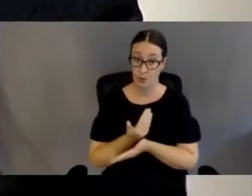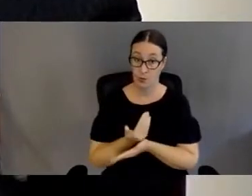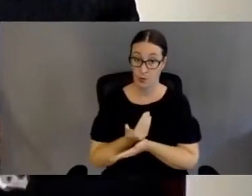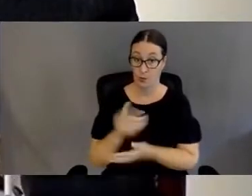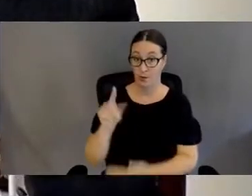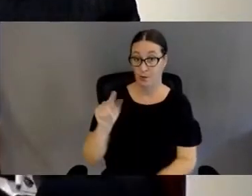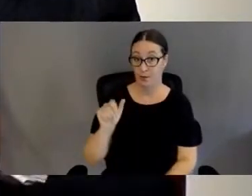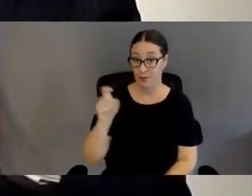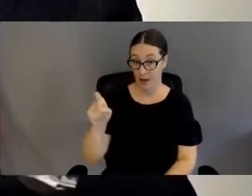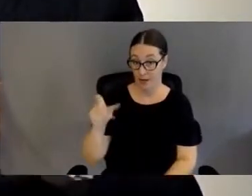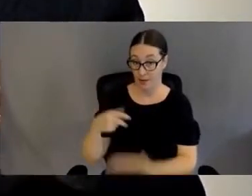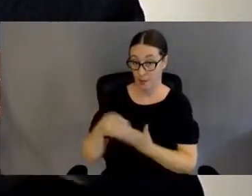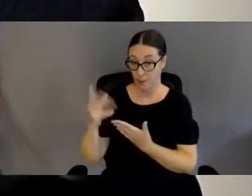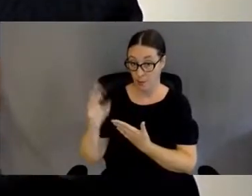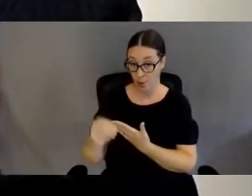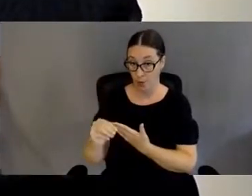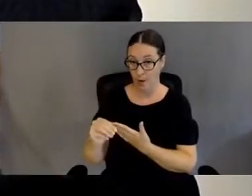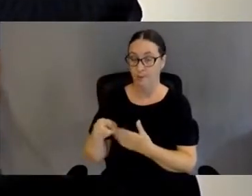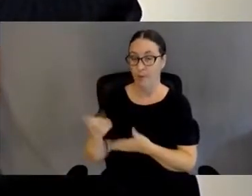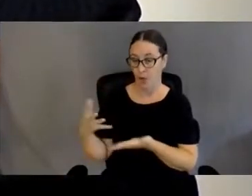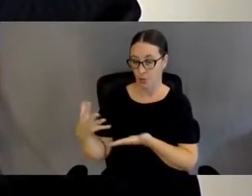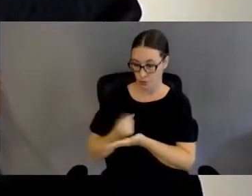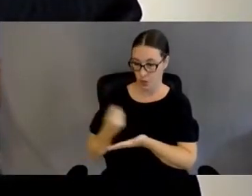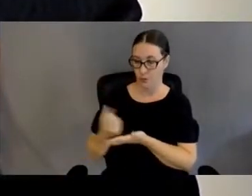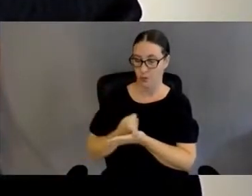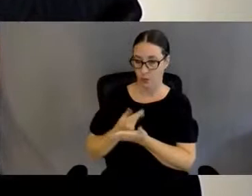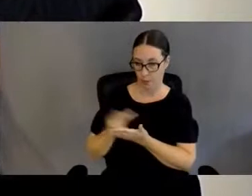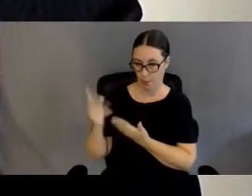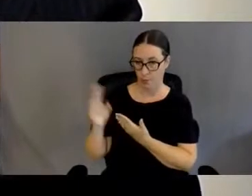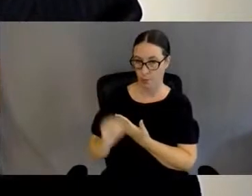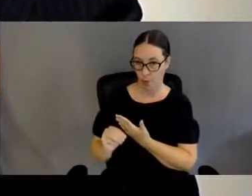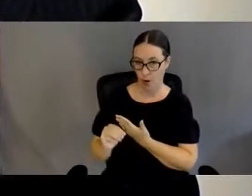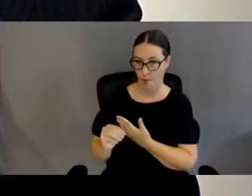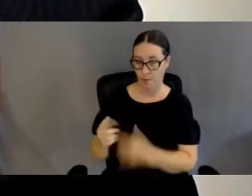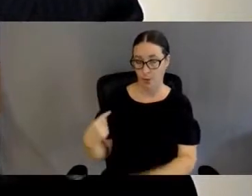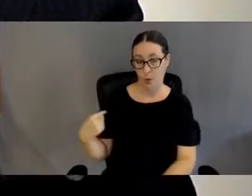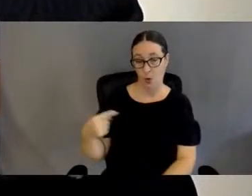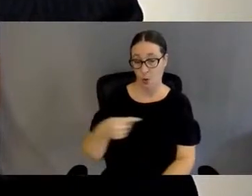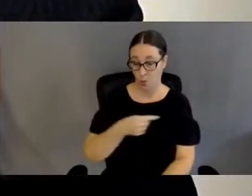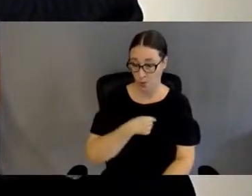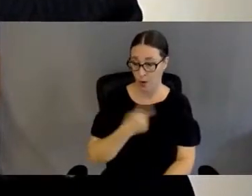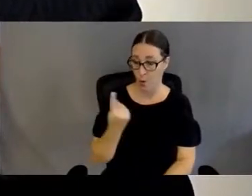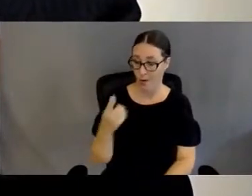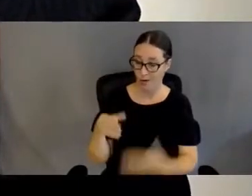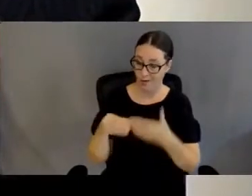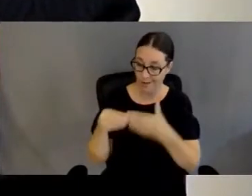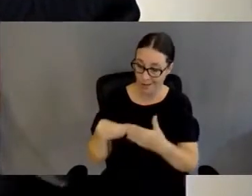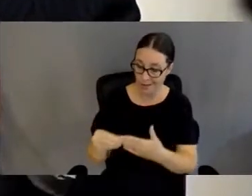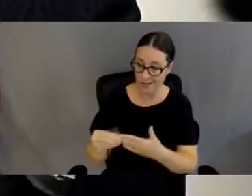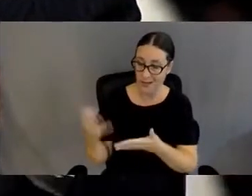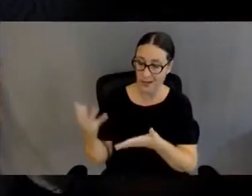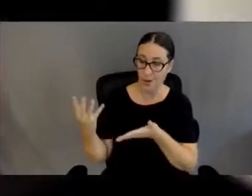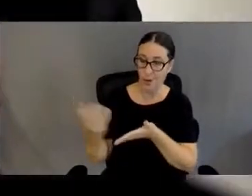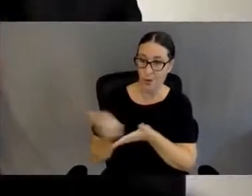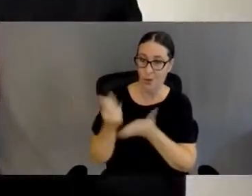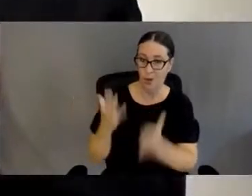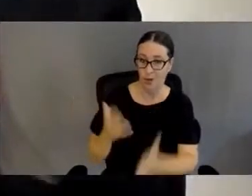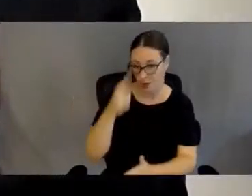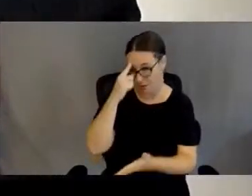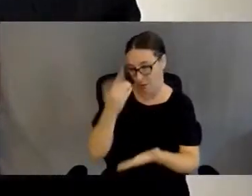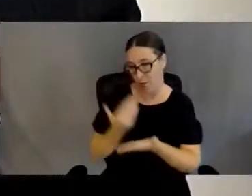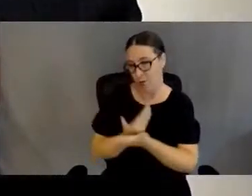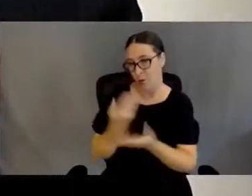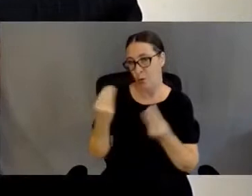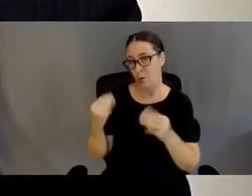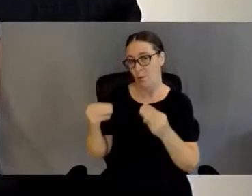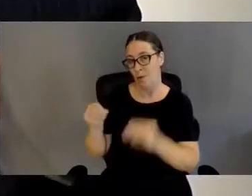Program, which is a Treasury-related program, we happen to be one of the leading winners of new market tax